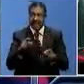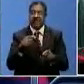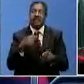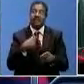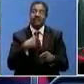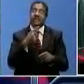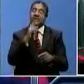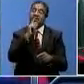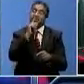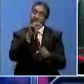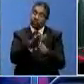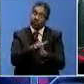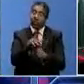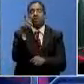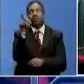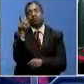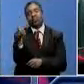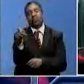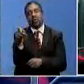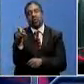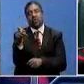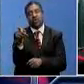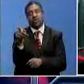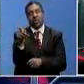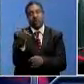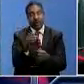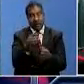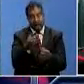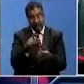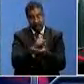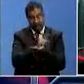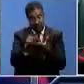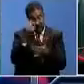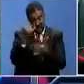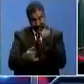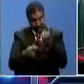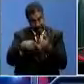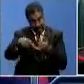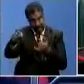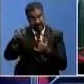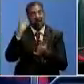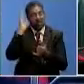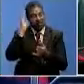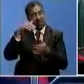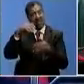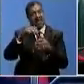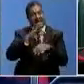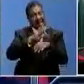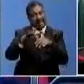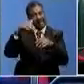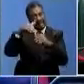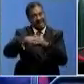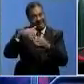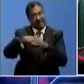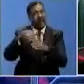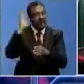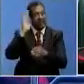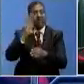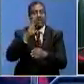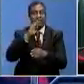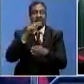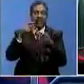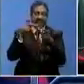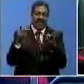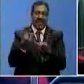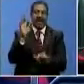that by weekend there will be grain bags at the depots which she has mentioned because it wouldn't